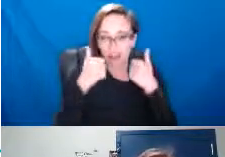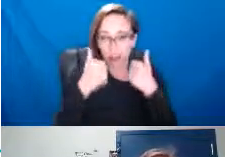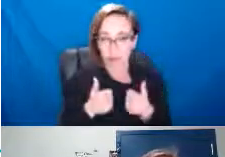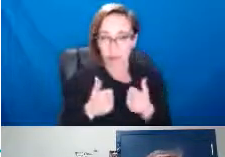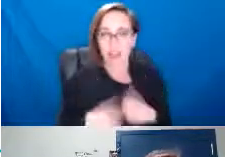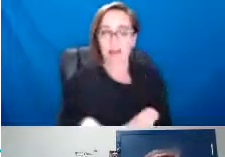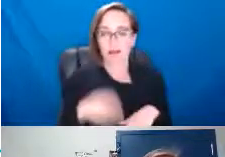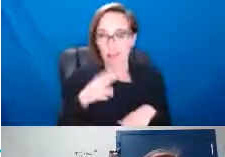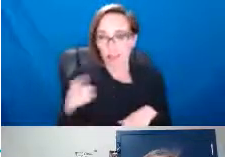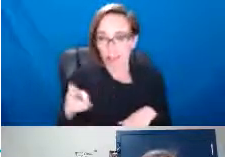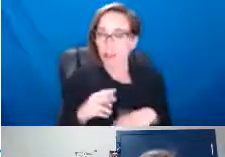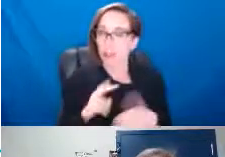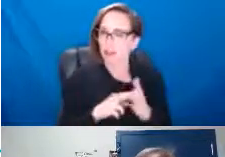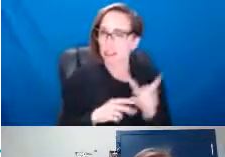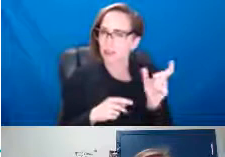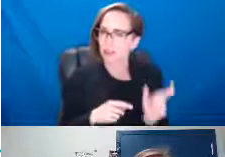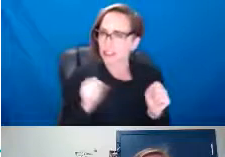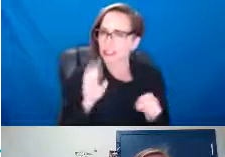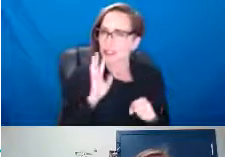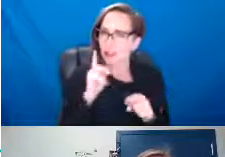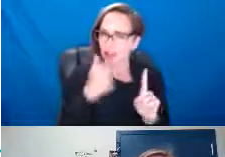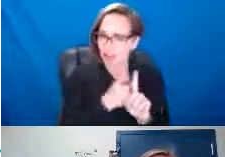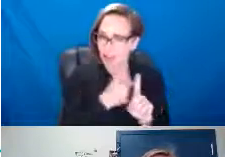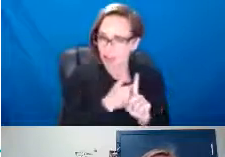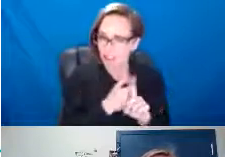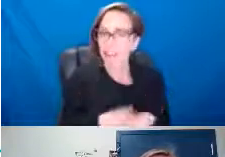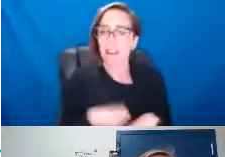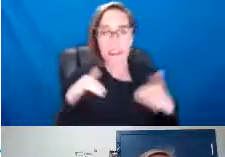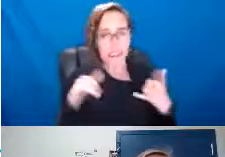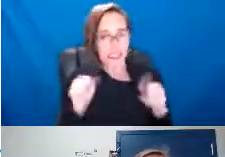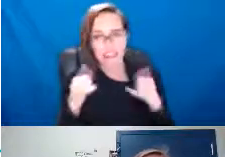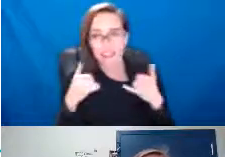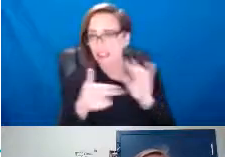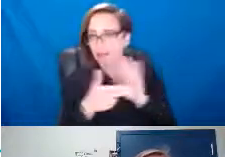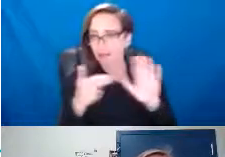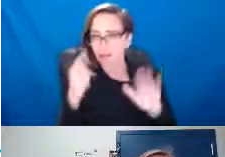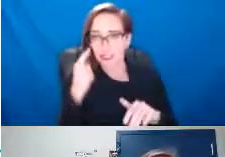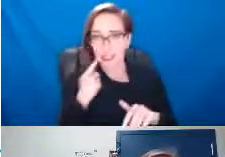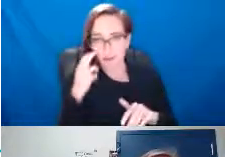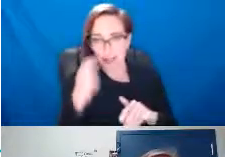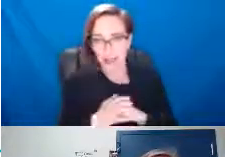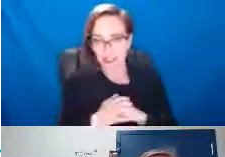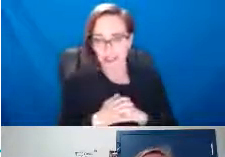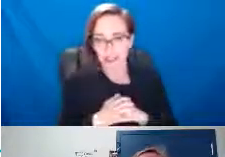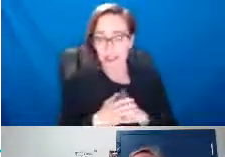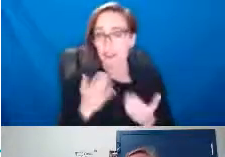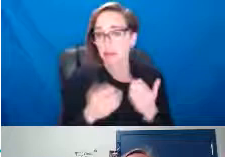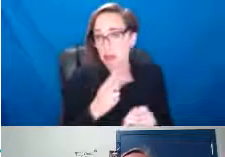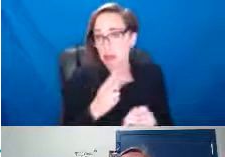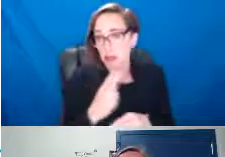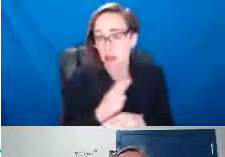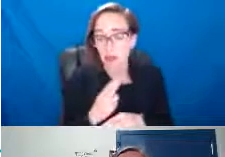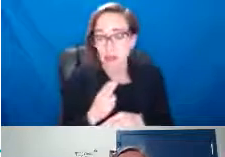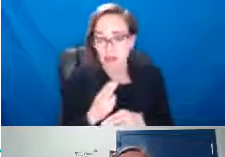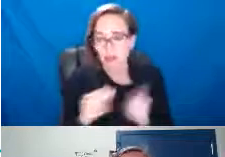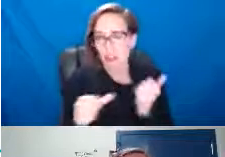for themselves. And yes, they are deafblind. They do use listening devices, or I shouldn't